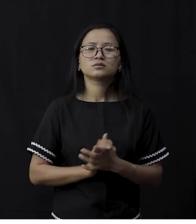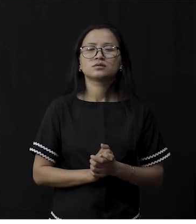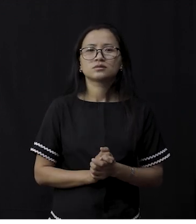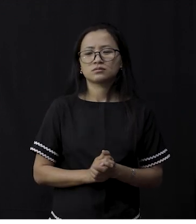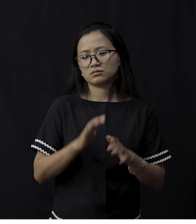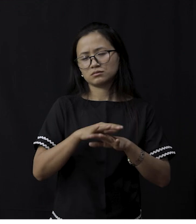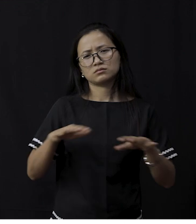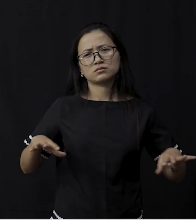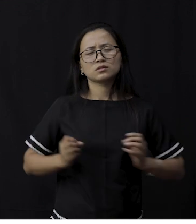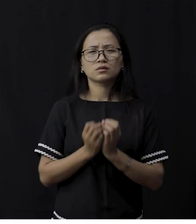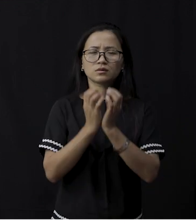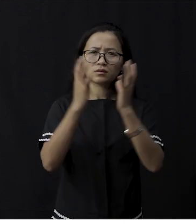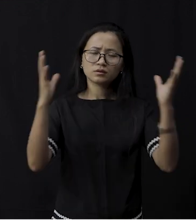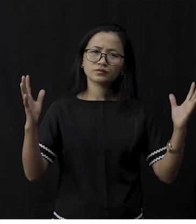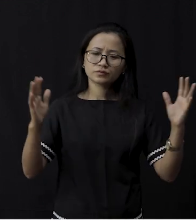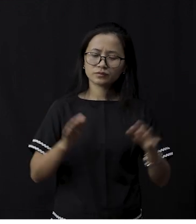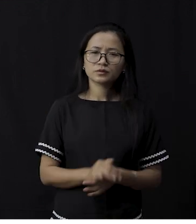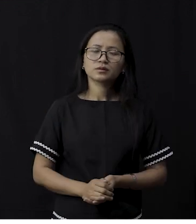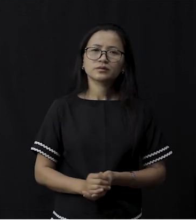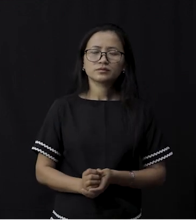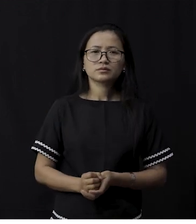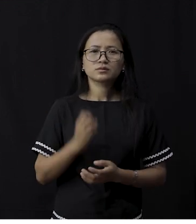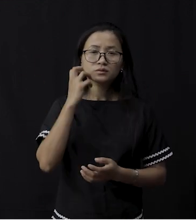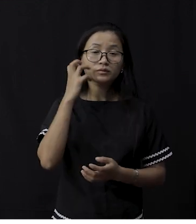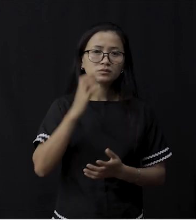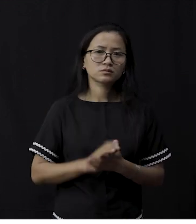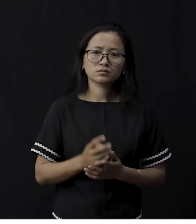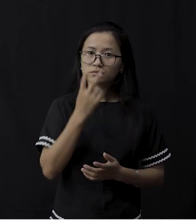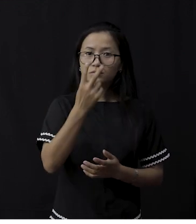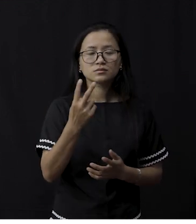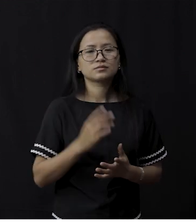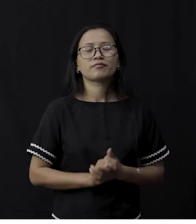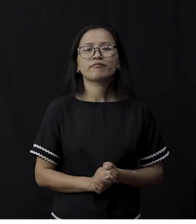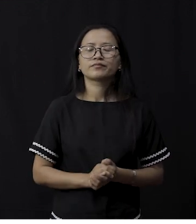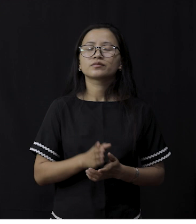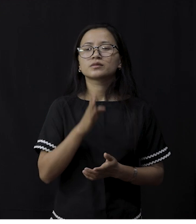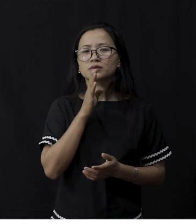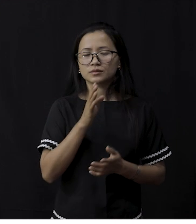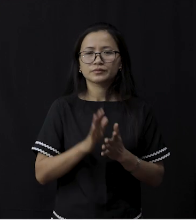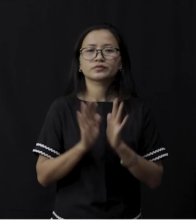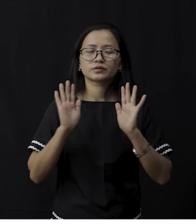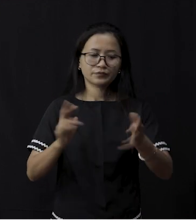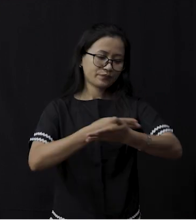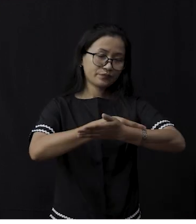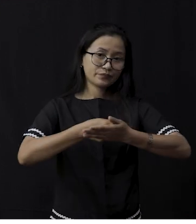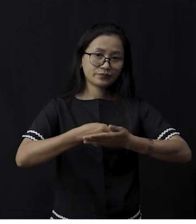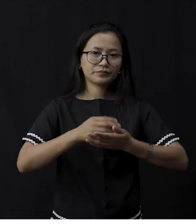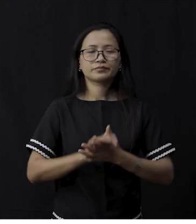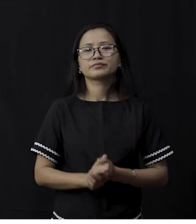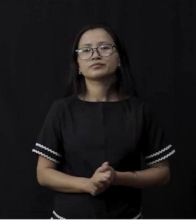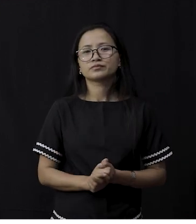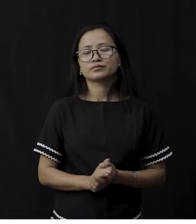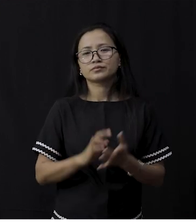of children eating chewing gums, which is very, very unhealthy. But again, because it has a name, it's